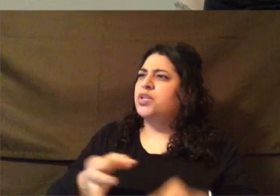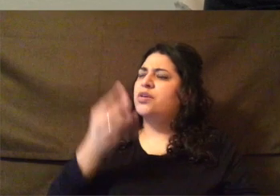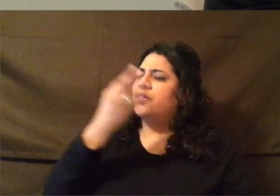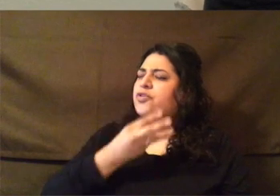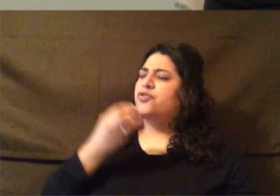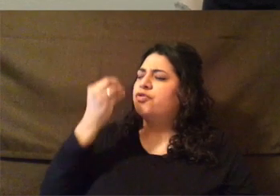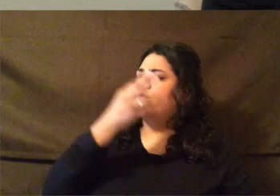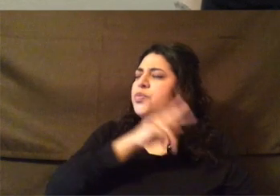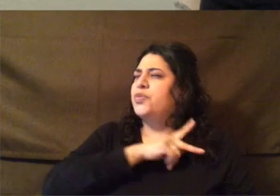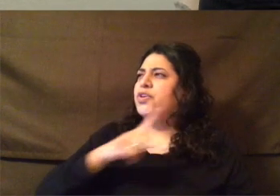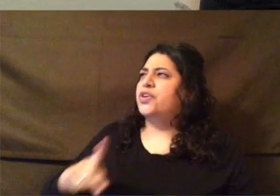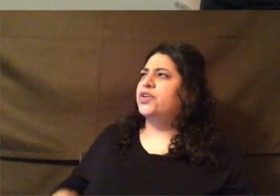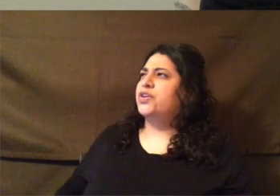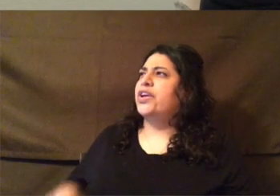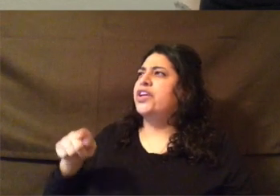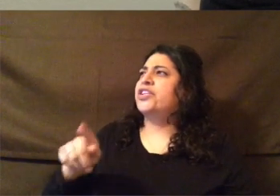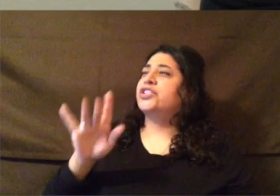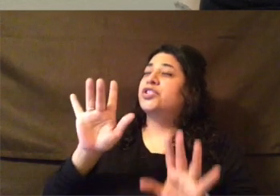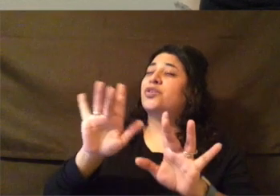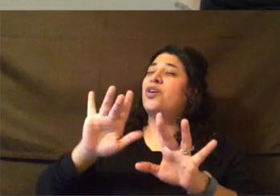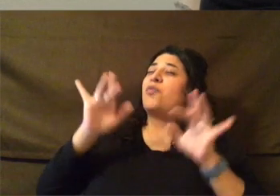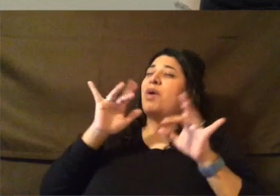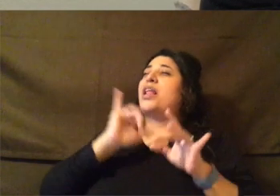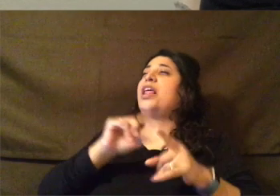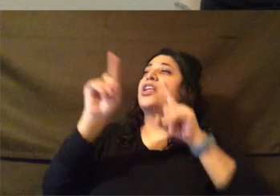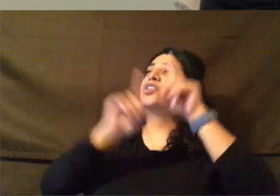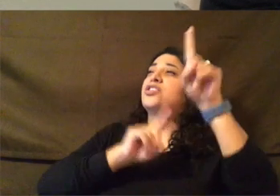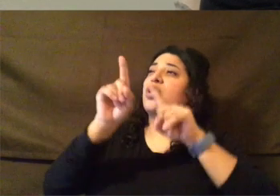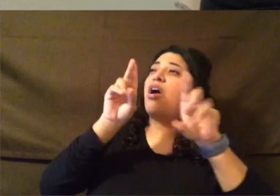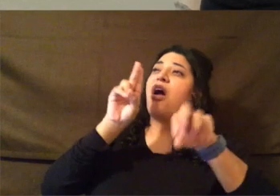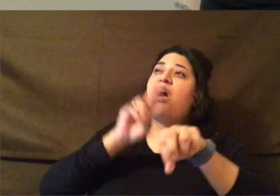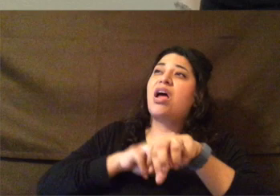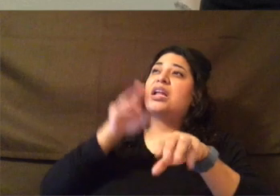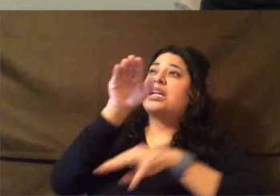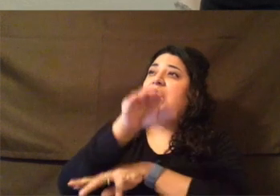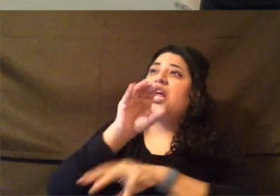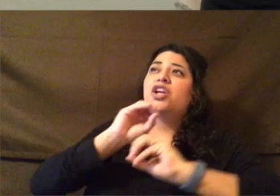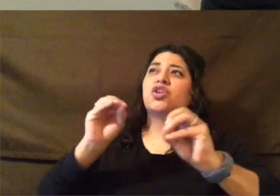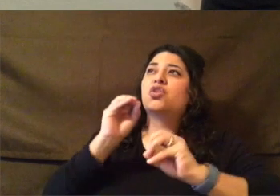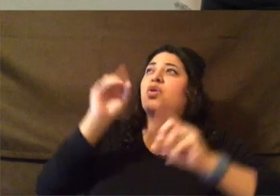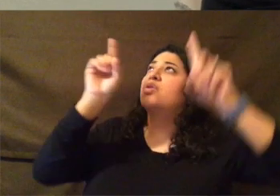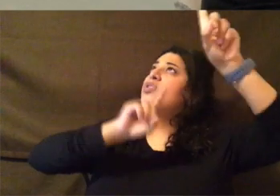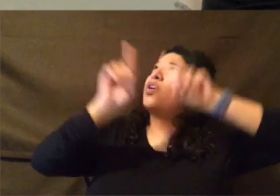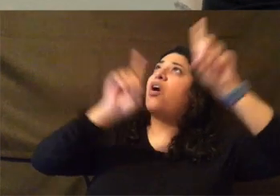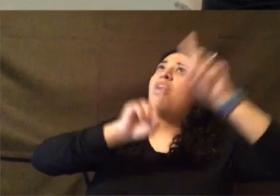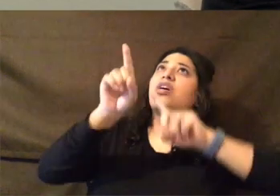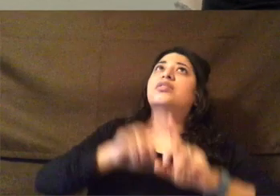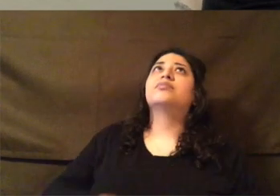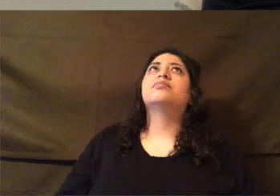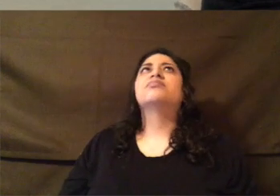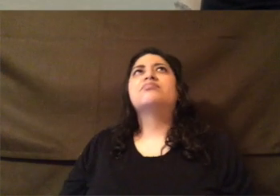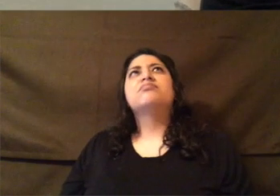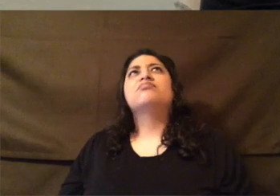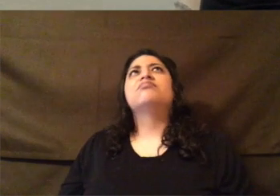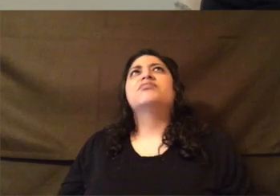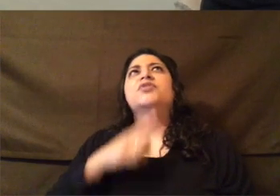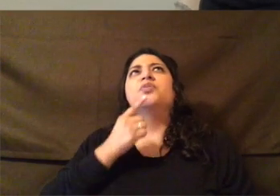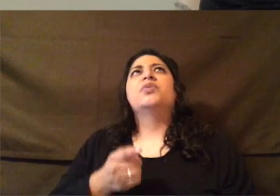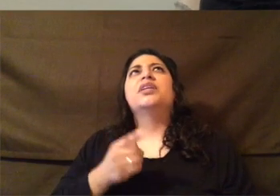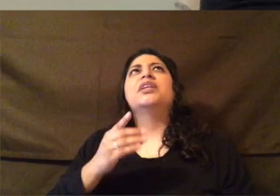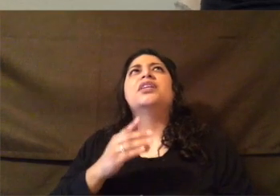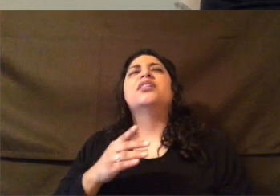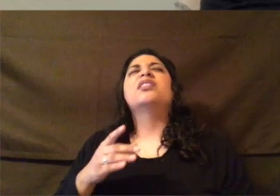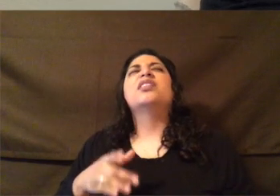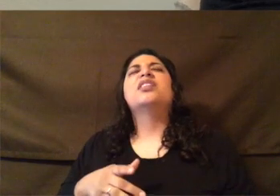of the beautiful princess. She shone as bright as the stars on a moonless night. For some reason, Edward found